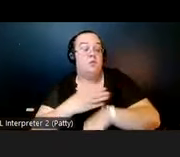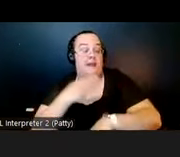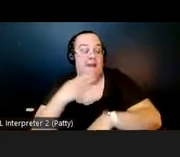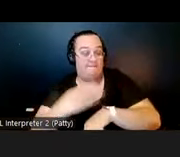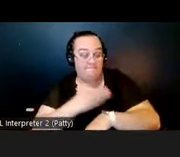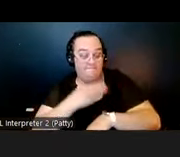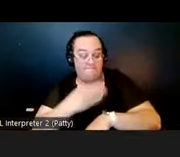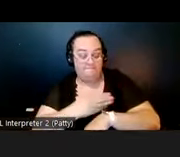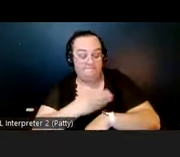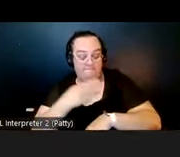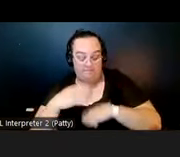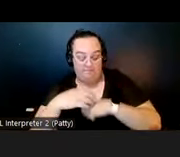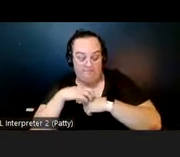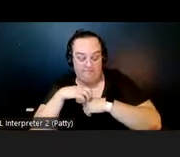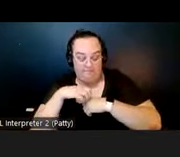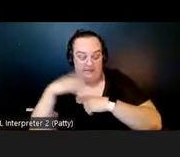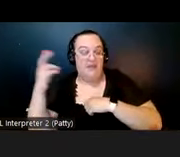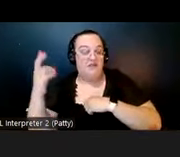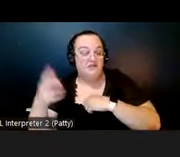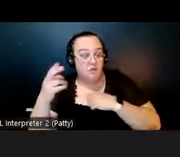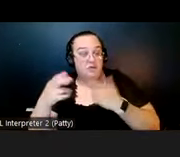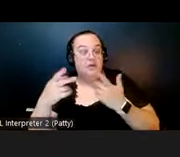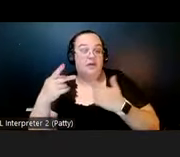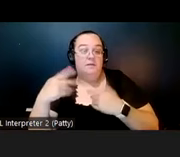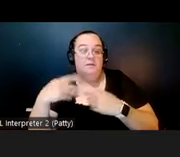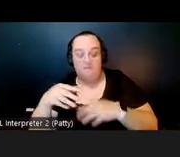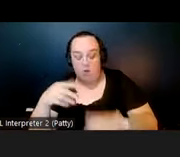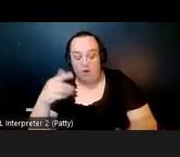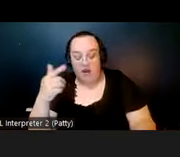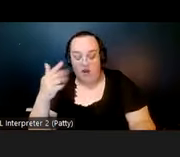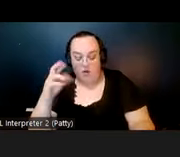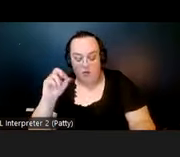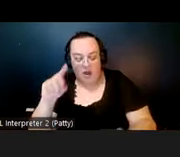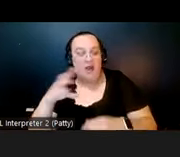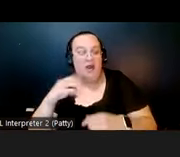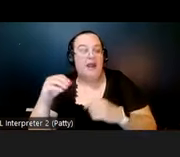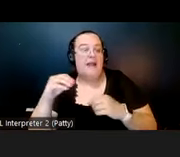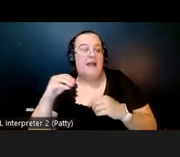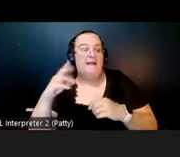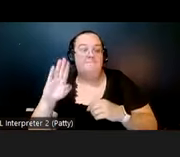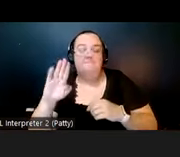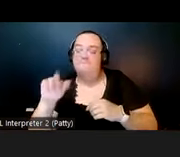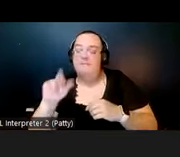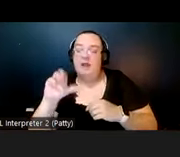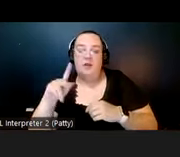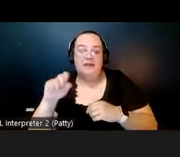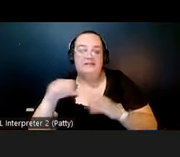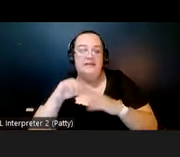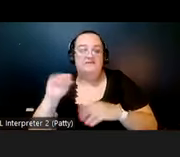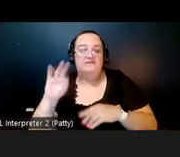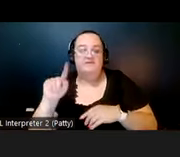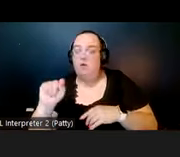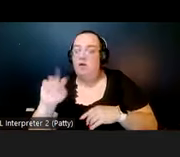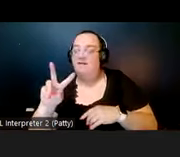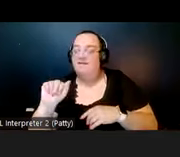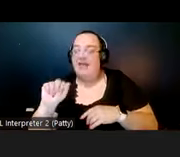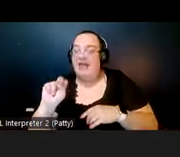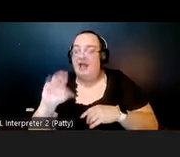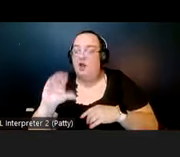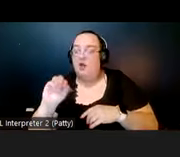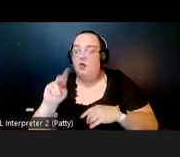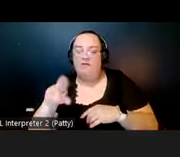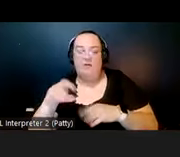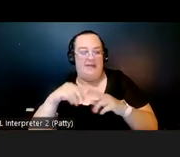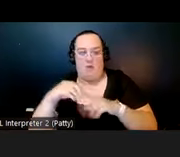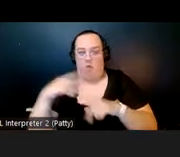of the historic parade ground and barracks building at Fort Vancouver in Washington. And along the